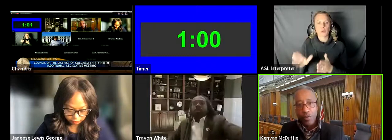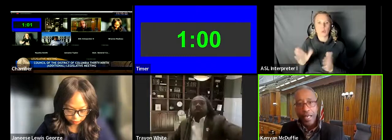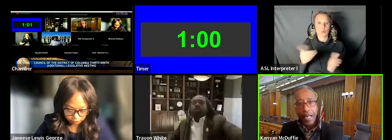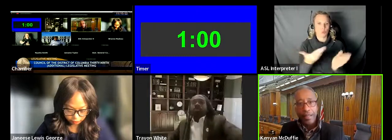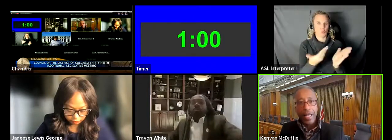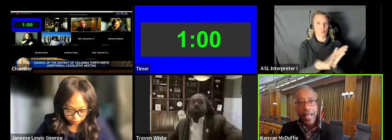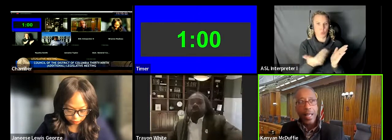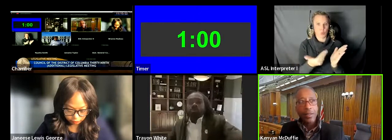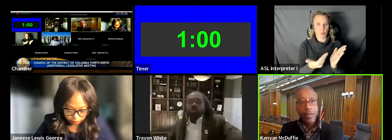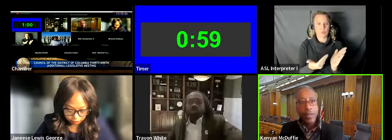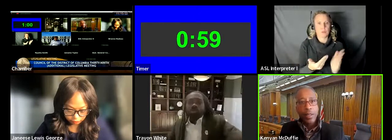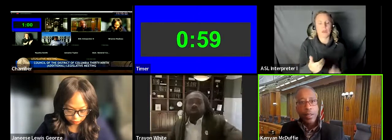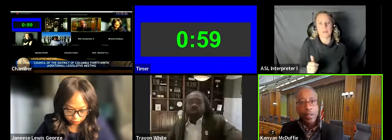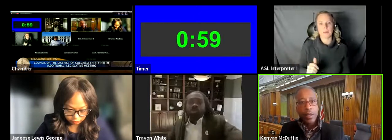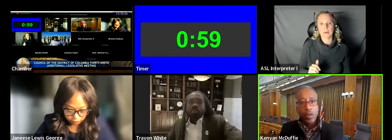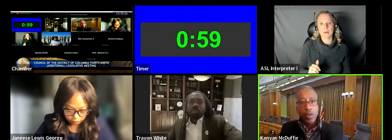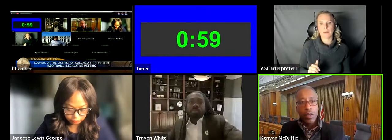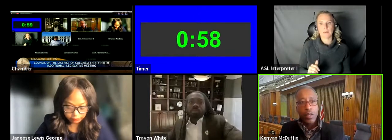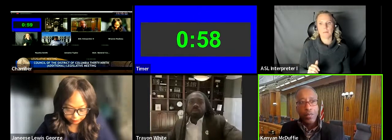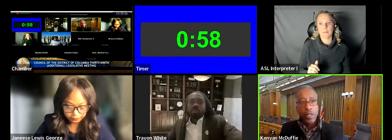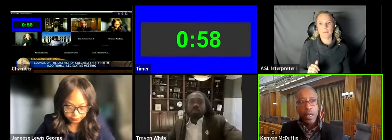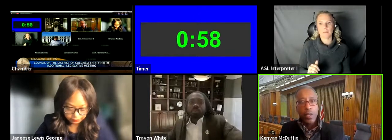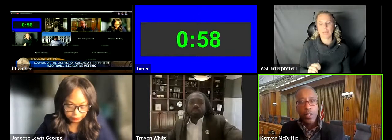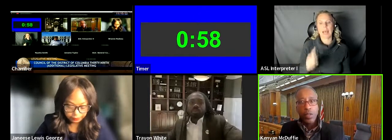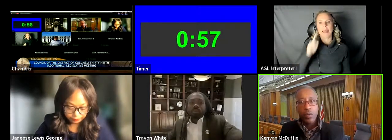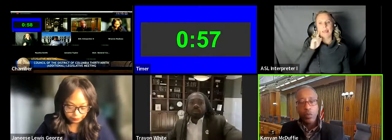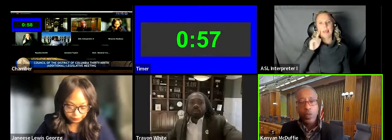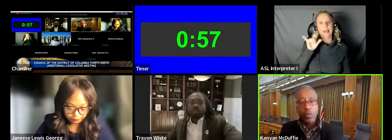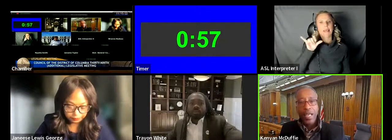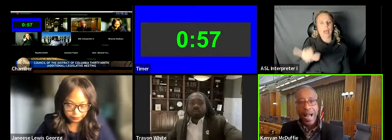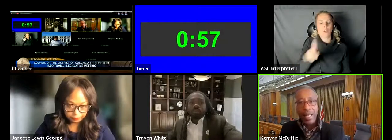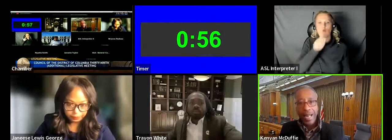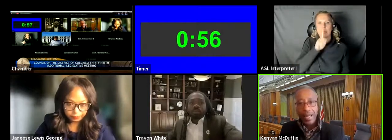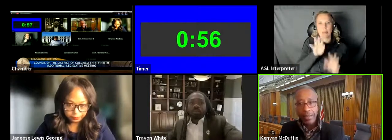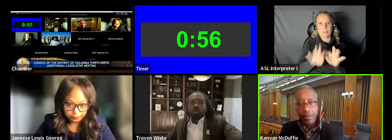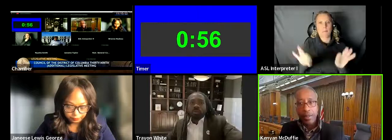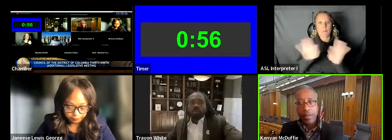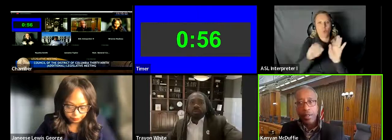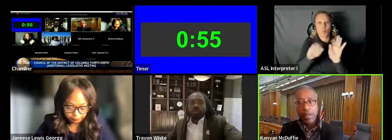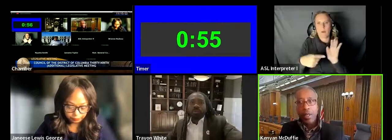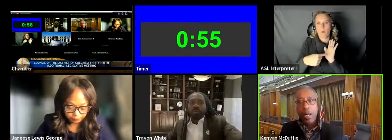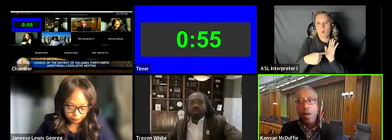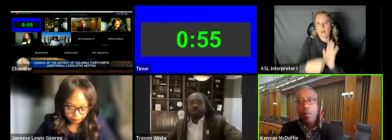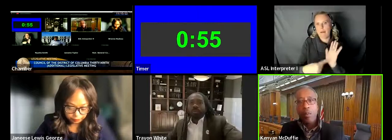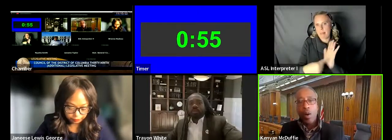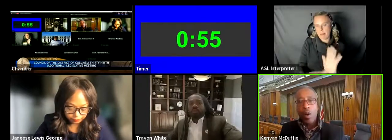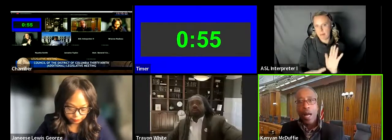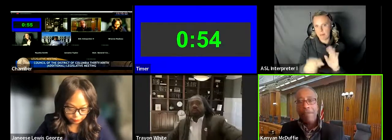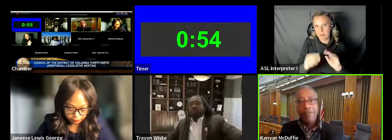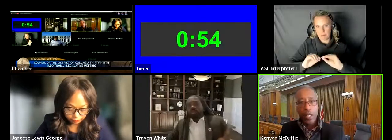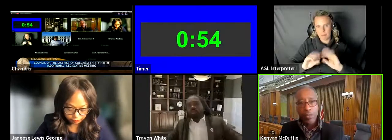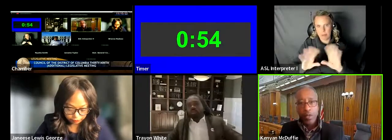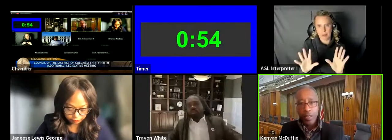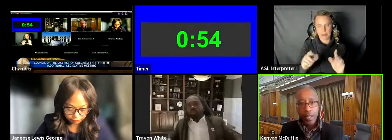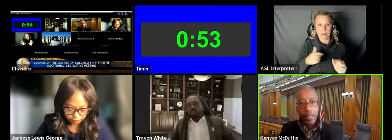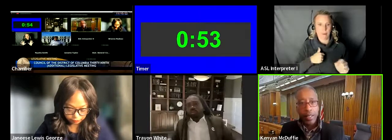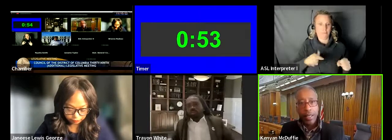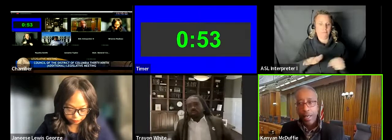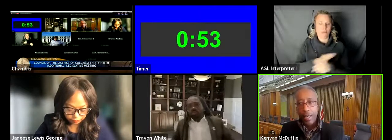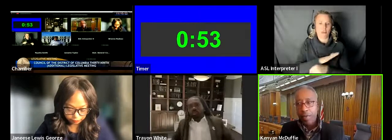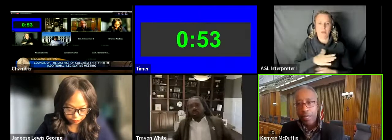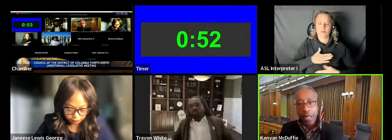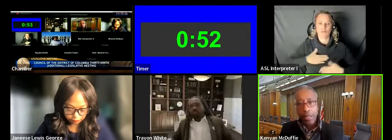prove. And I think that is something that we should be highlighting. I fully